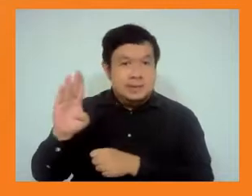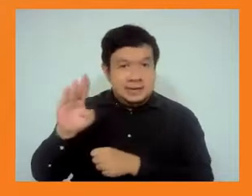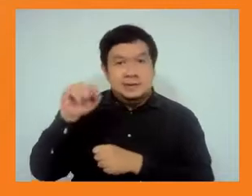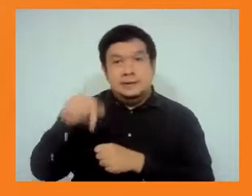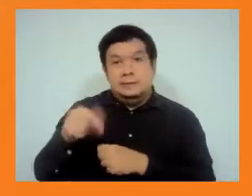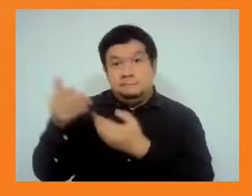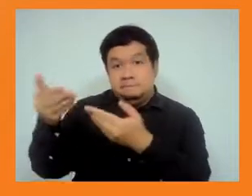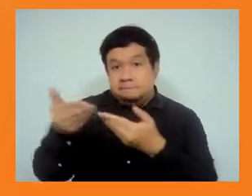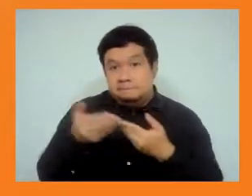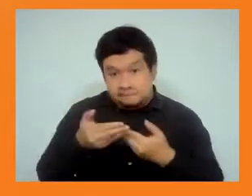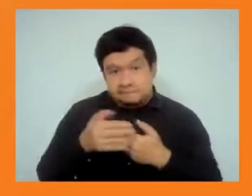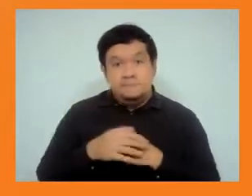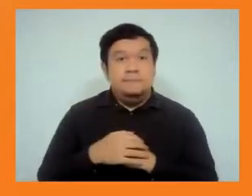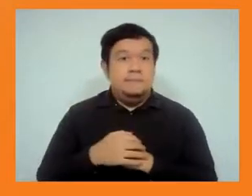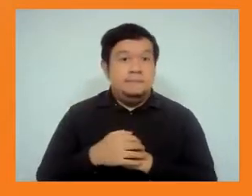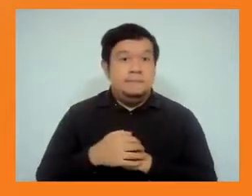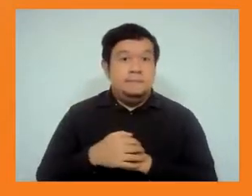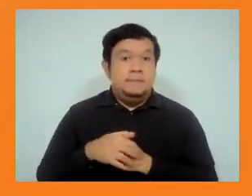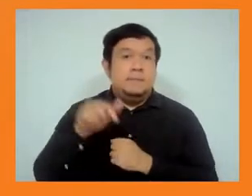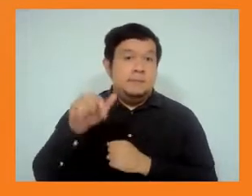policies. Even though you have